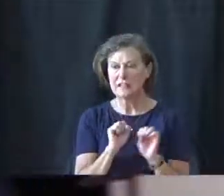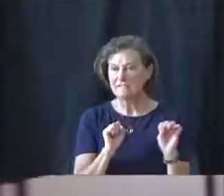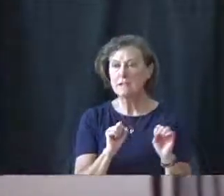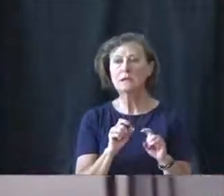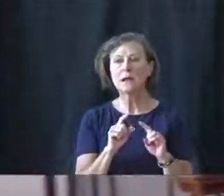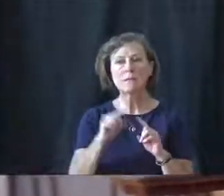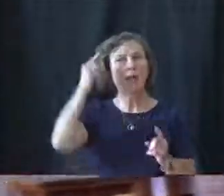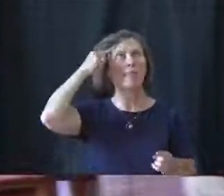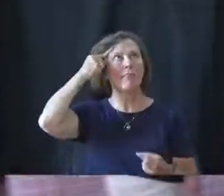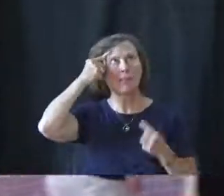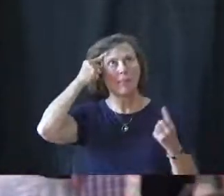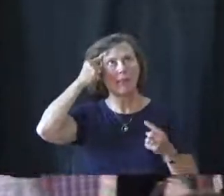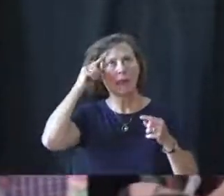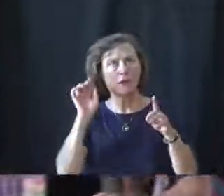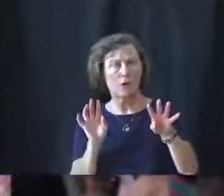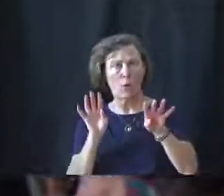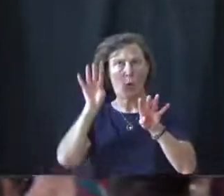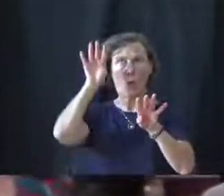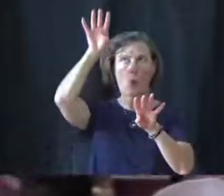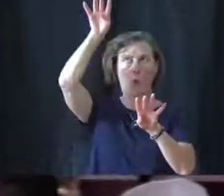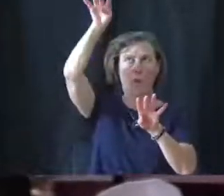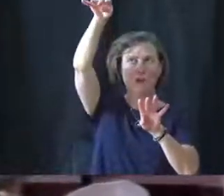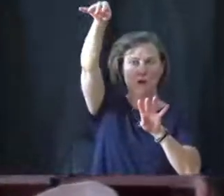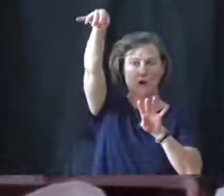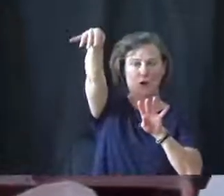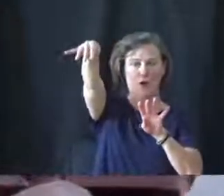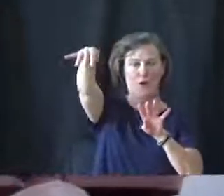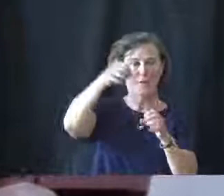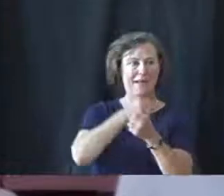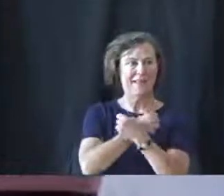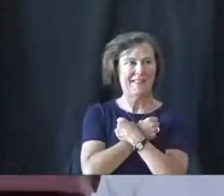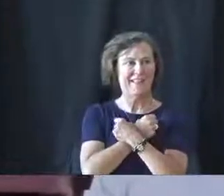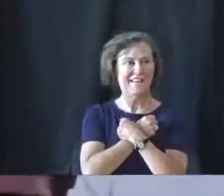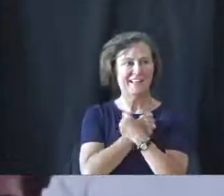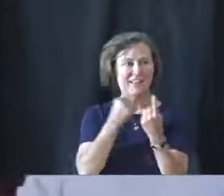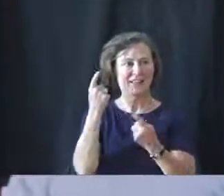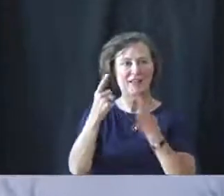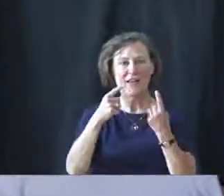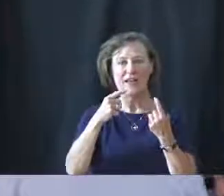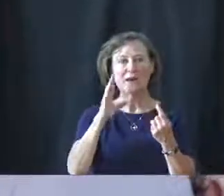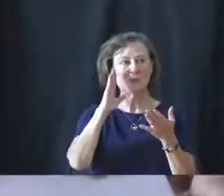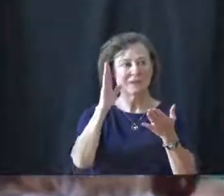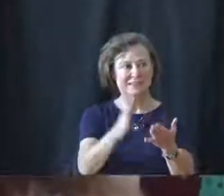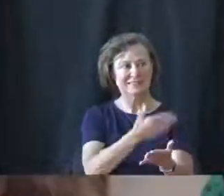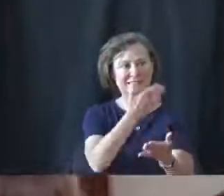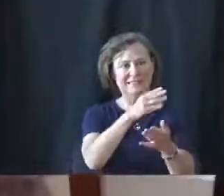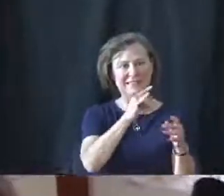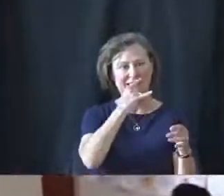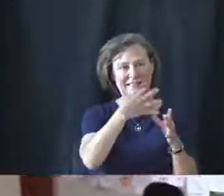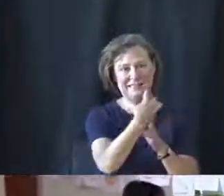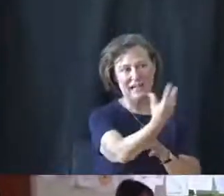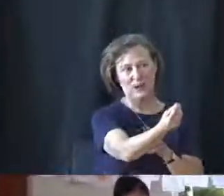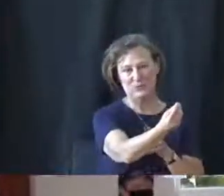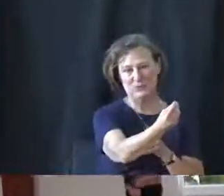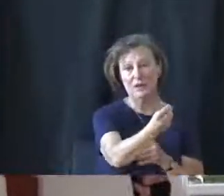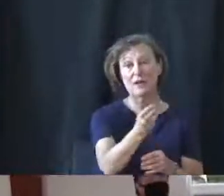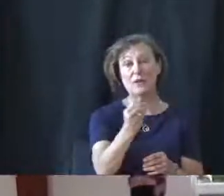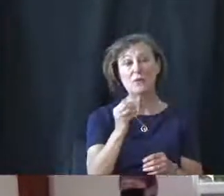your thoughts over the ark, your loving thoughts, and then we'll sing the kids out.